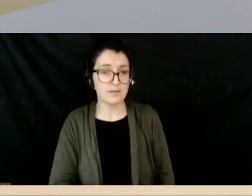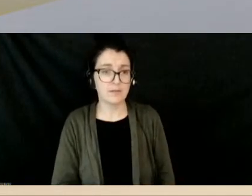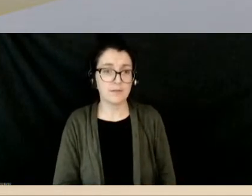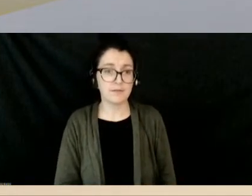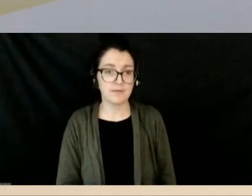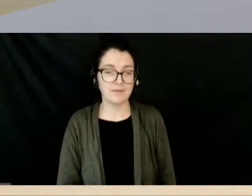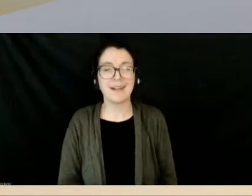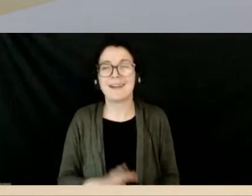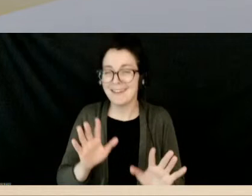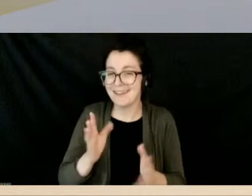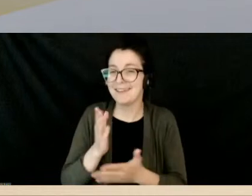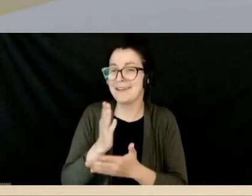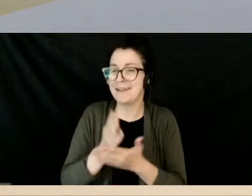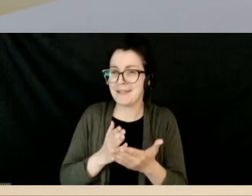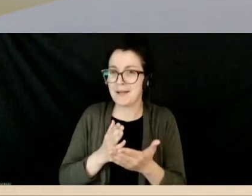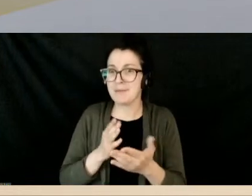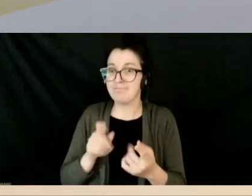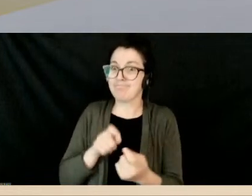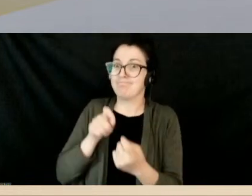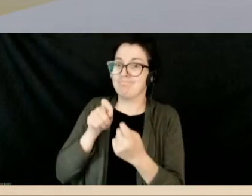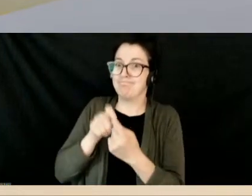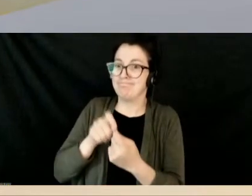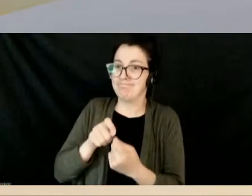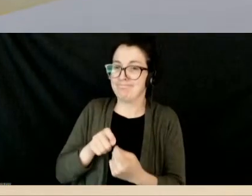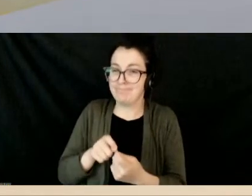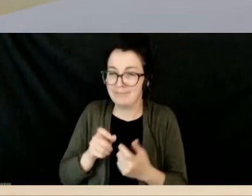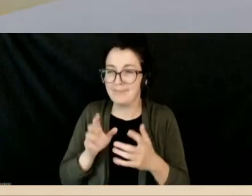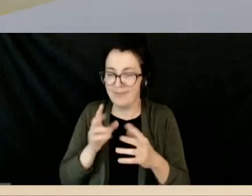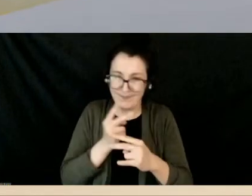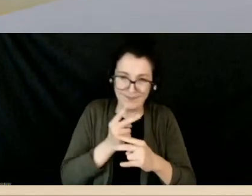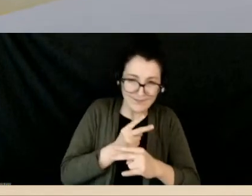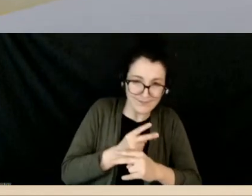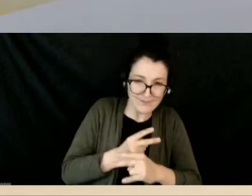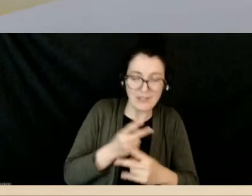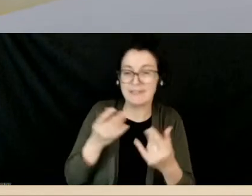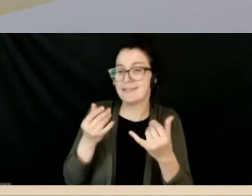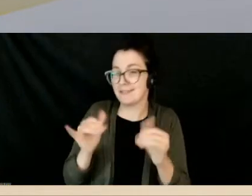final details of that process, and